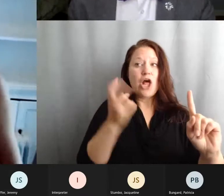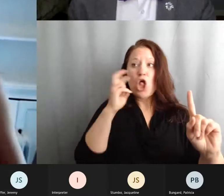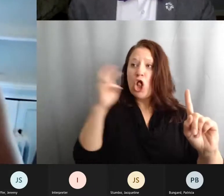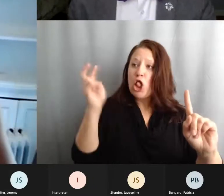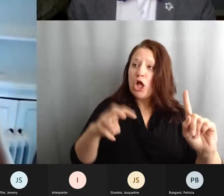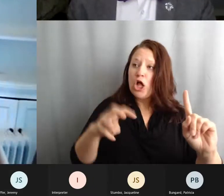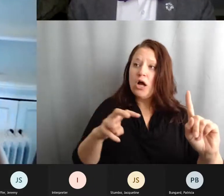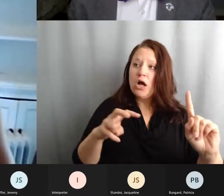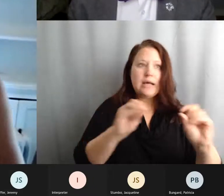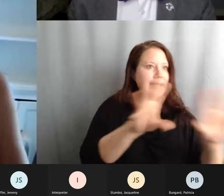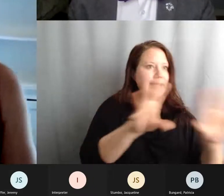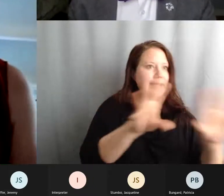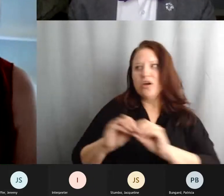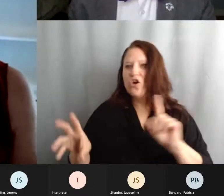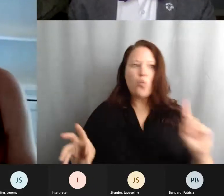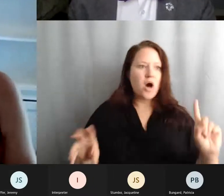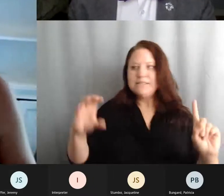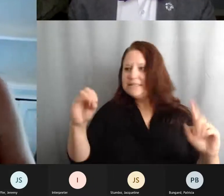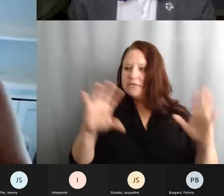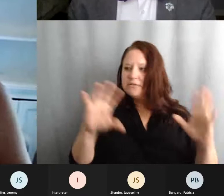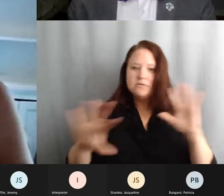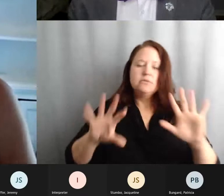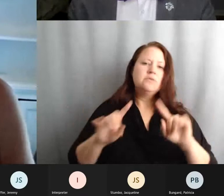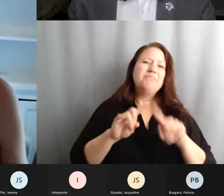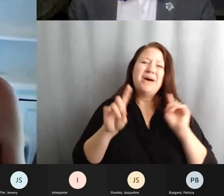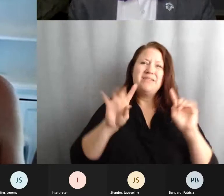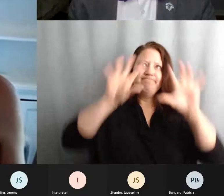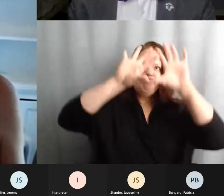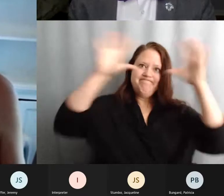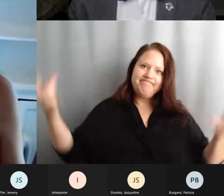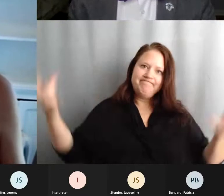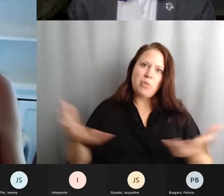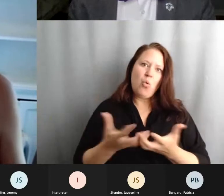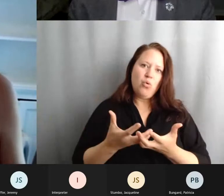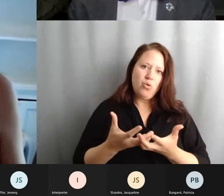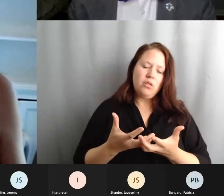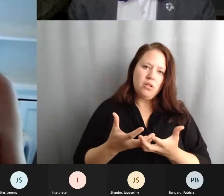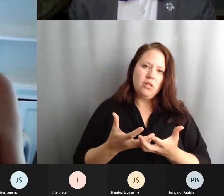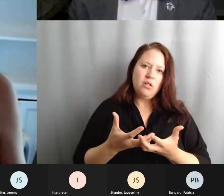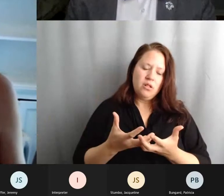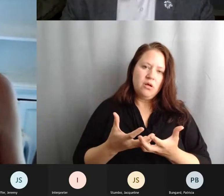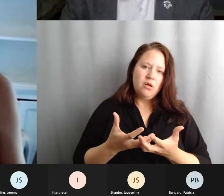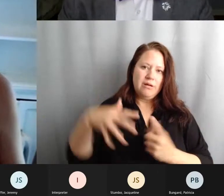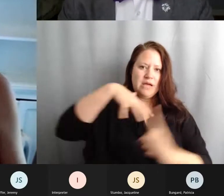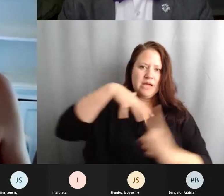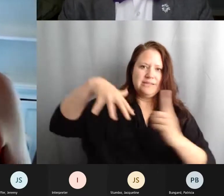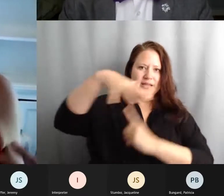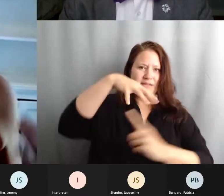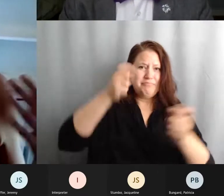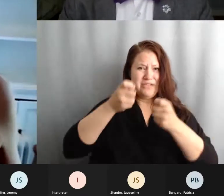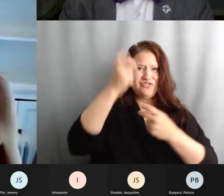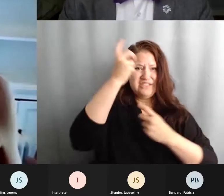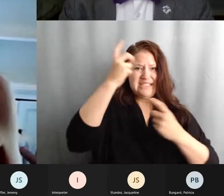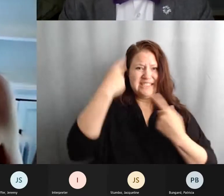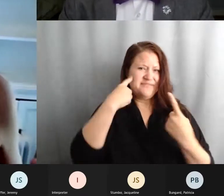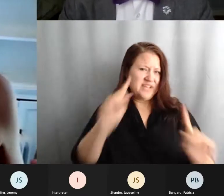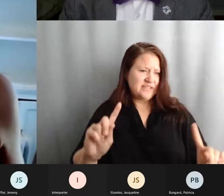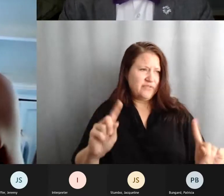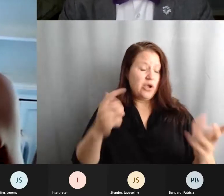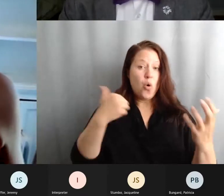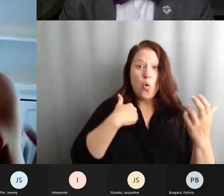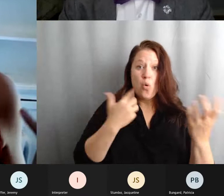the 1-0. But ultimately, we want to look at the whole context to see that we're managing disease effectively. What we really want